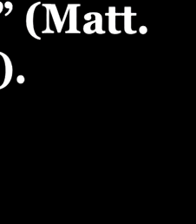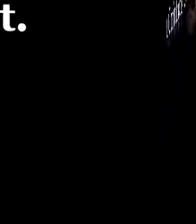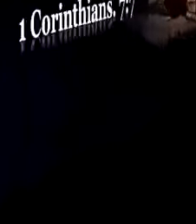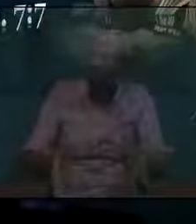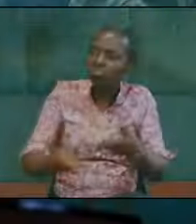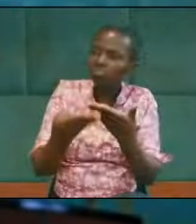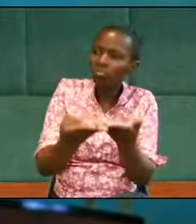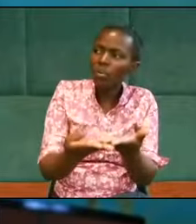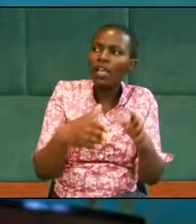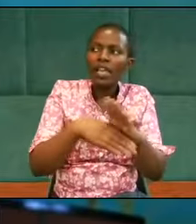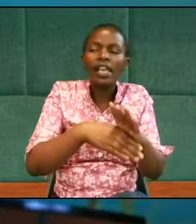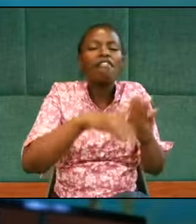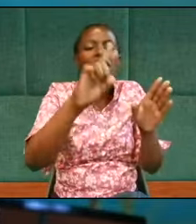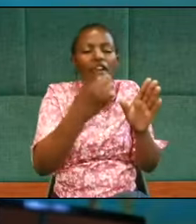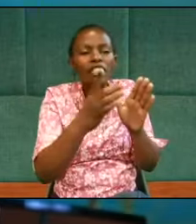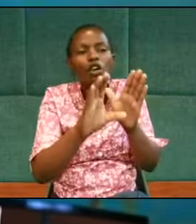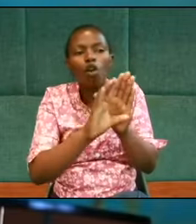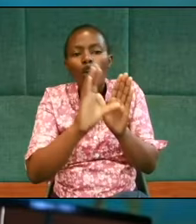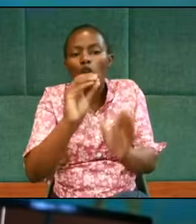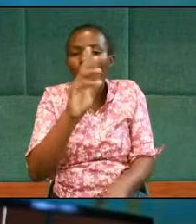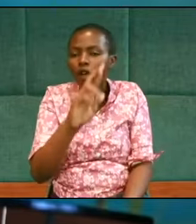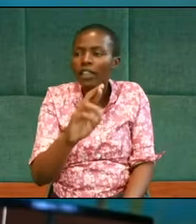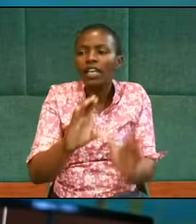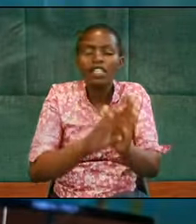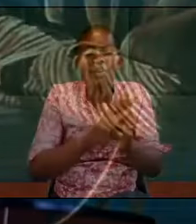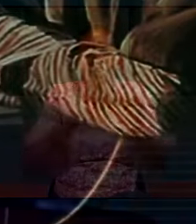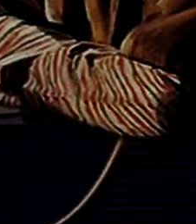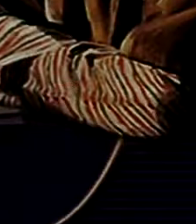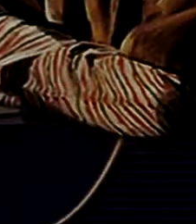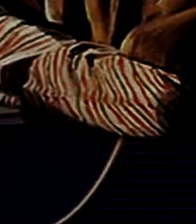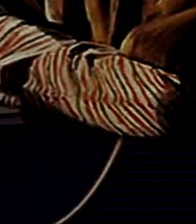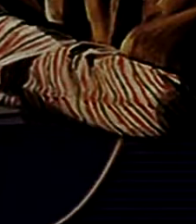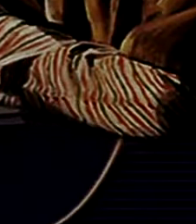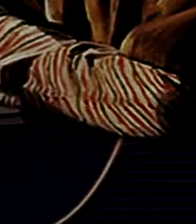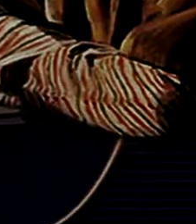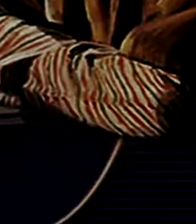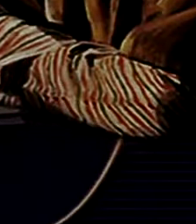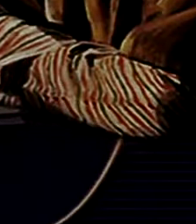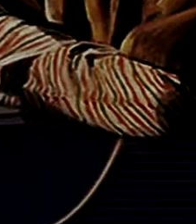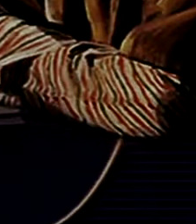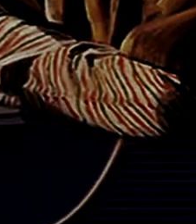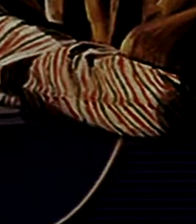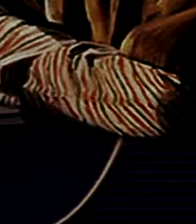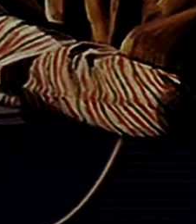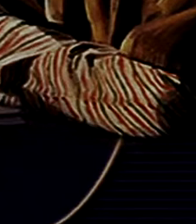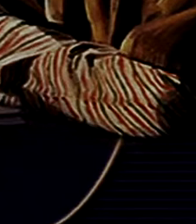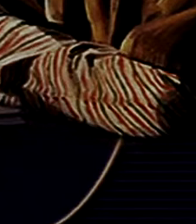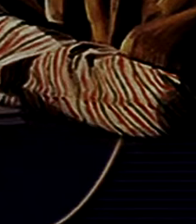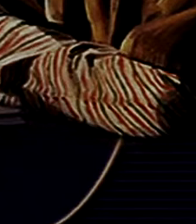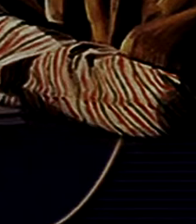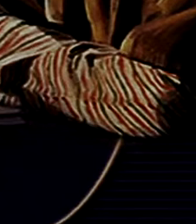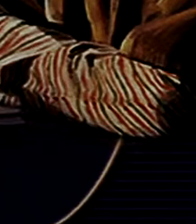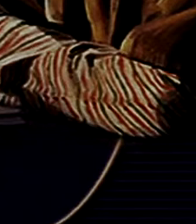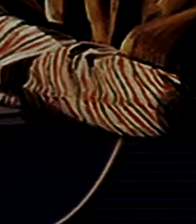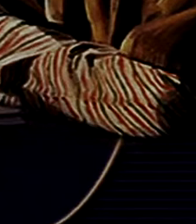Example, 1 Corinthians chapter 7, verse 7. For I wish that all men were even as